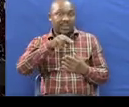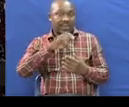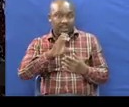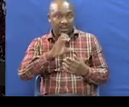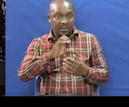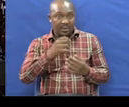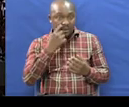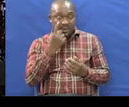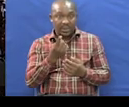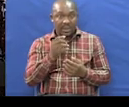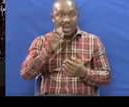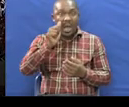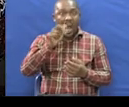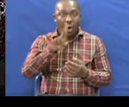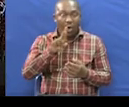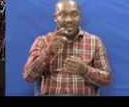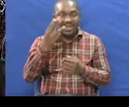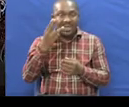argon